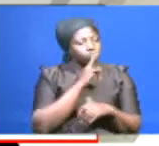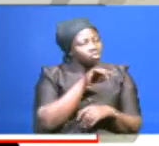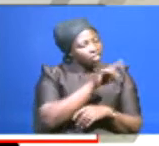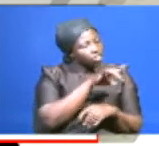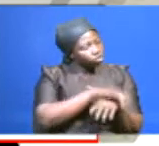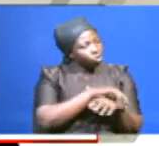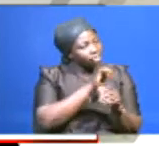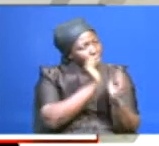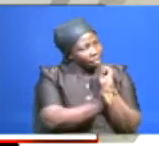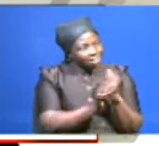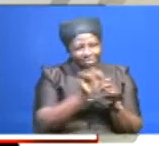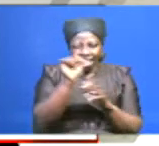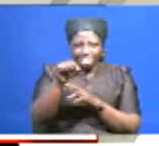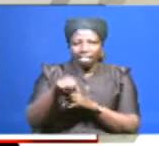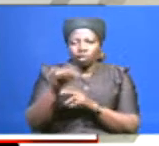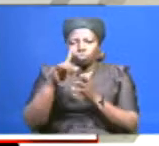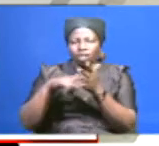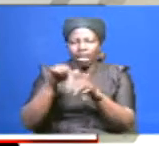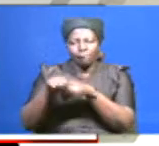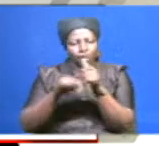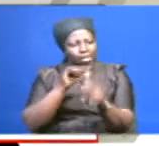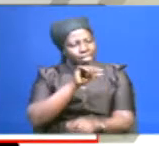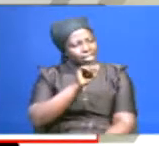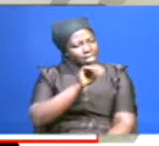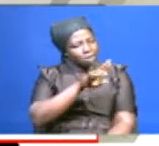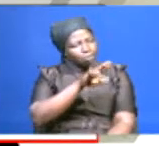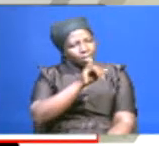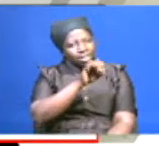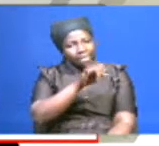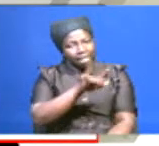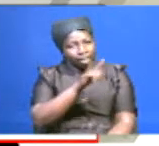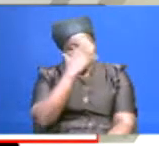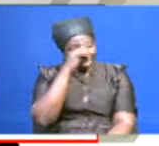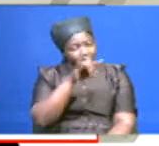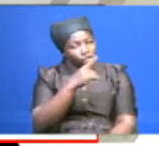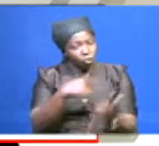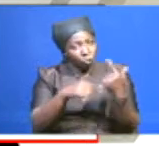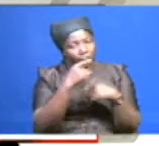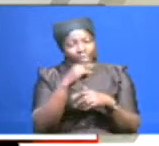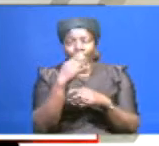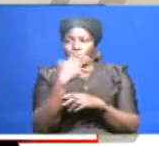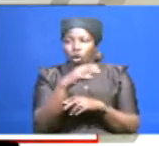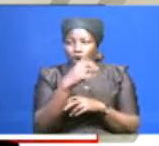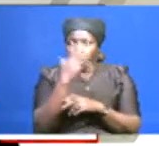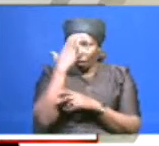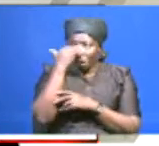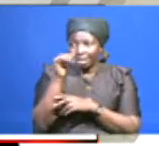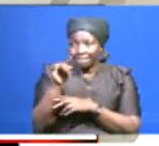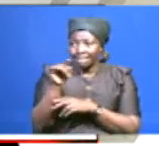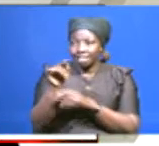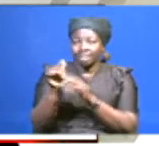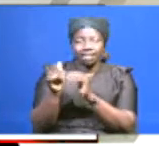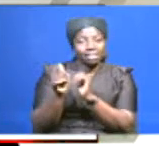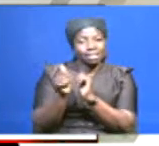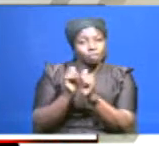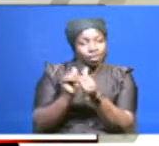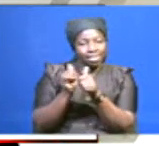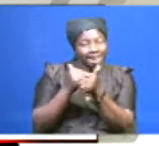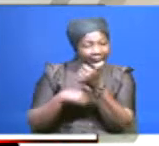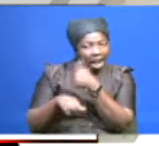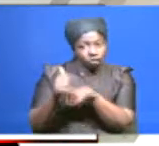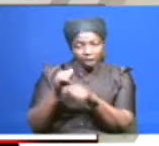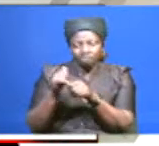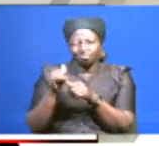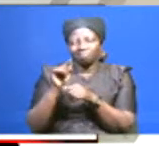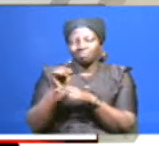about Gebrselassie? Because that was a push. He took the gold. Because the unsporting conduct went against him. For example,